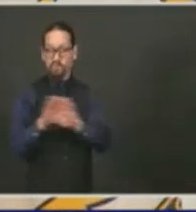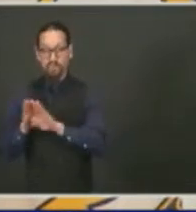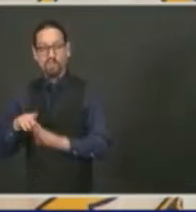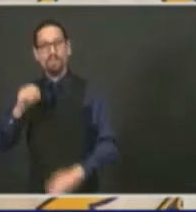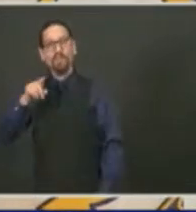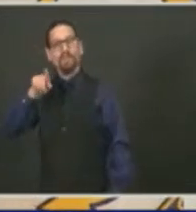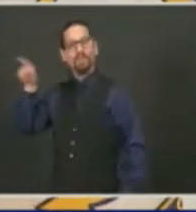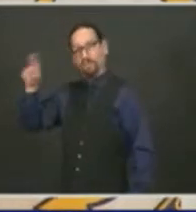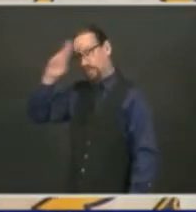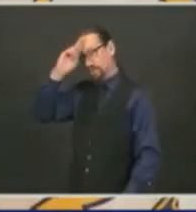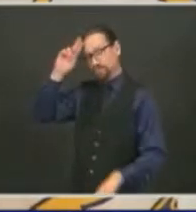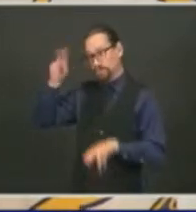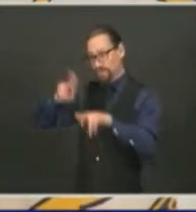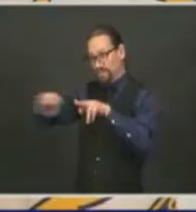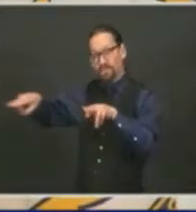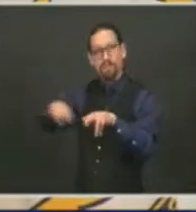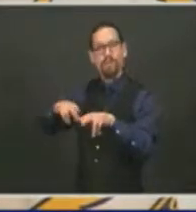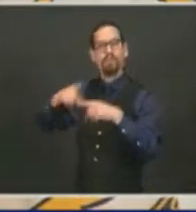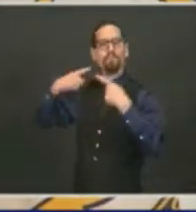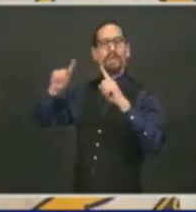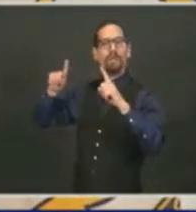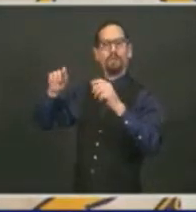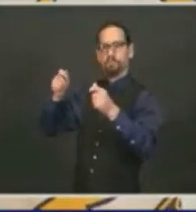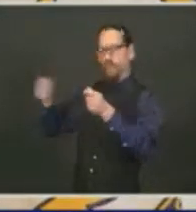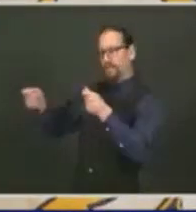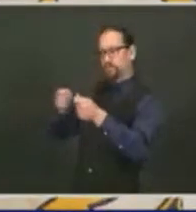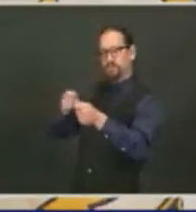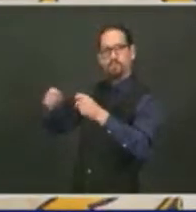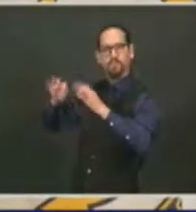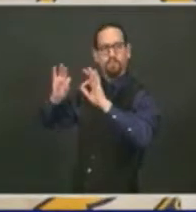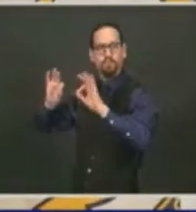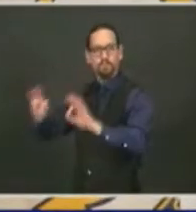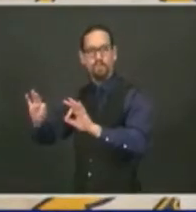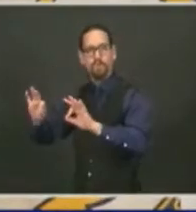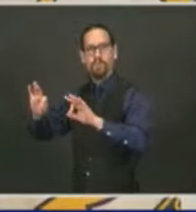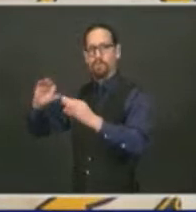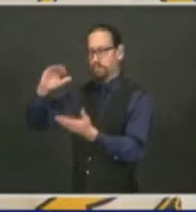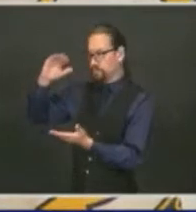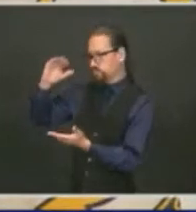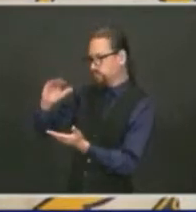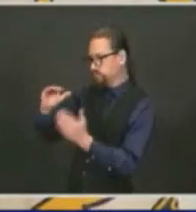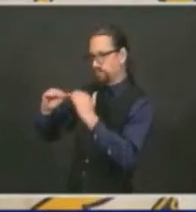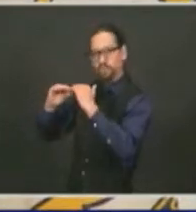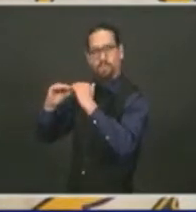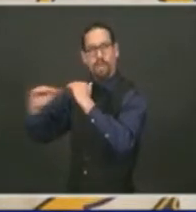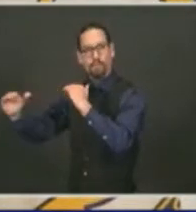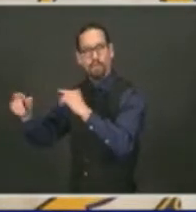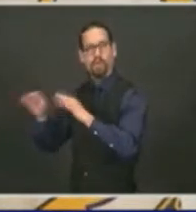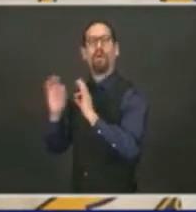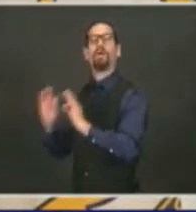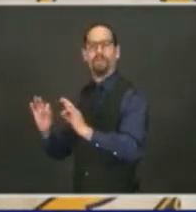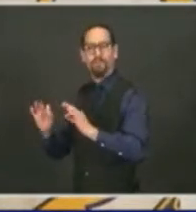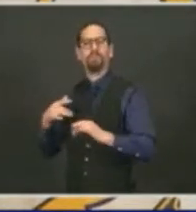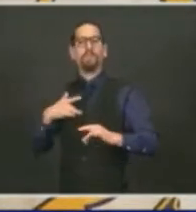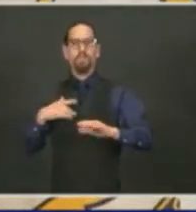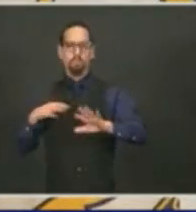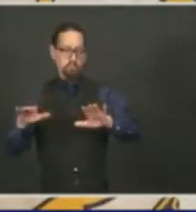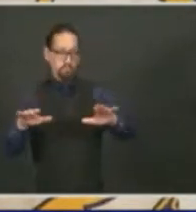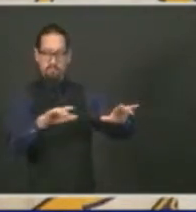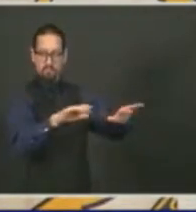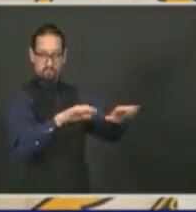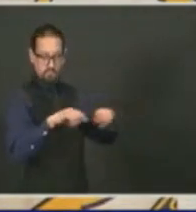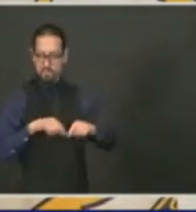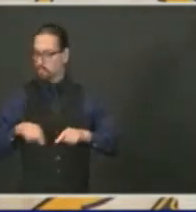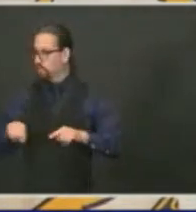I told you we would keep it in place for as few days as possible, and we would lift it the minute that we could. It's been